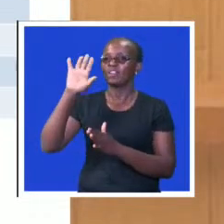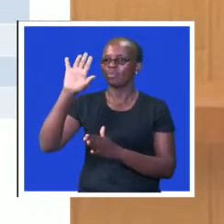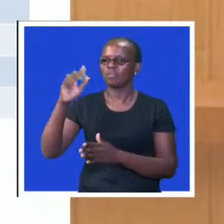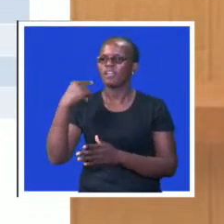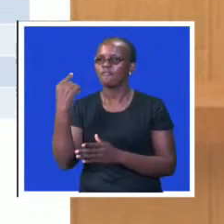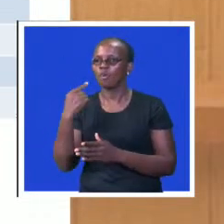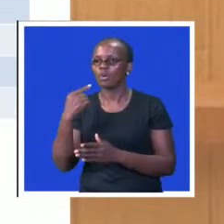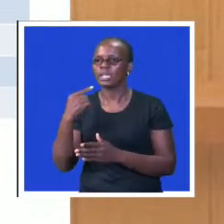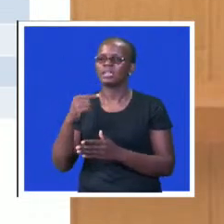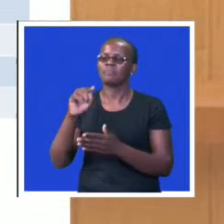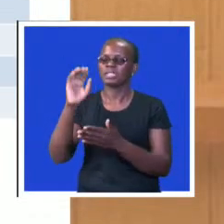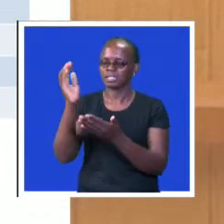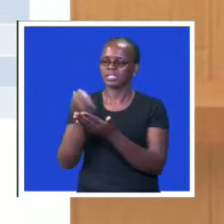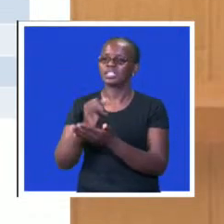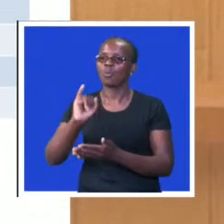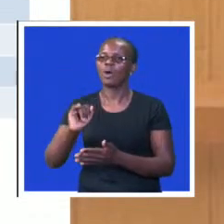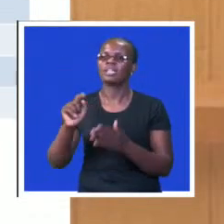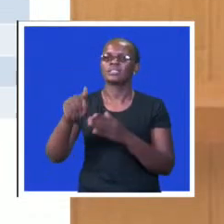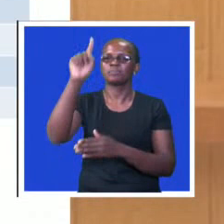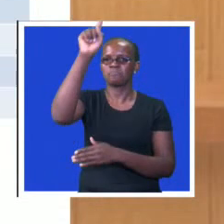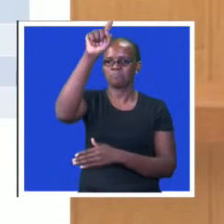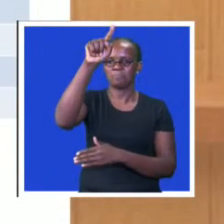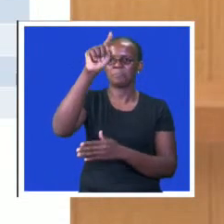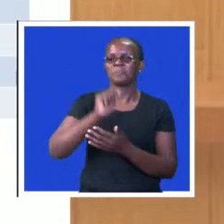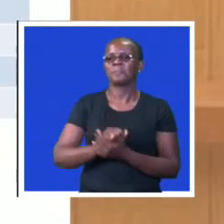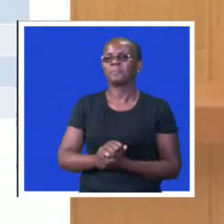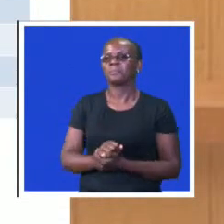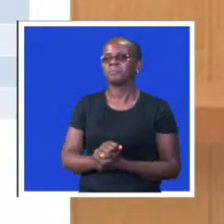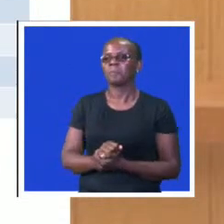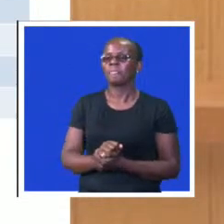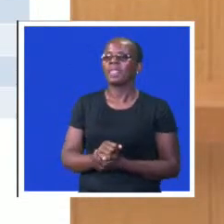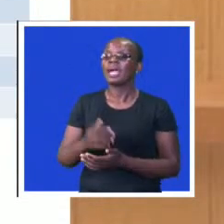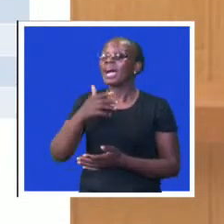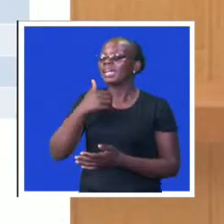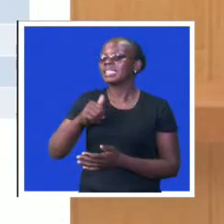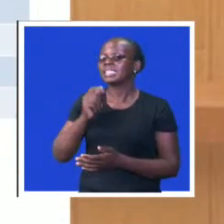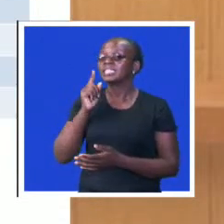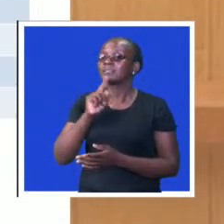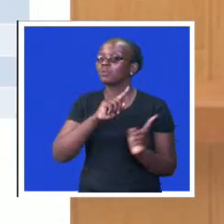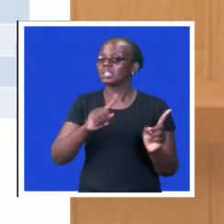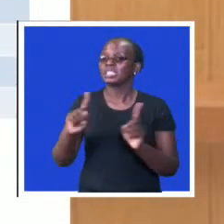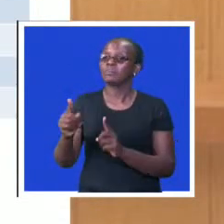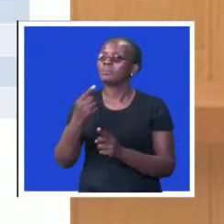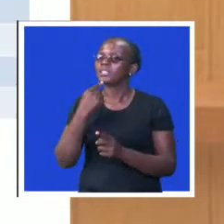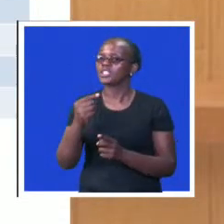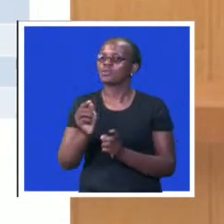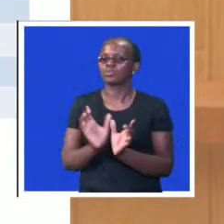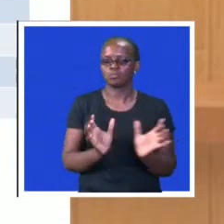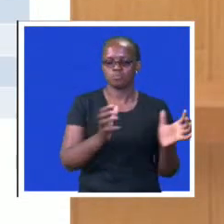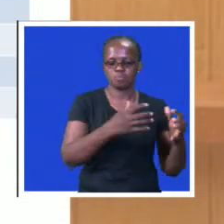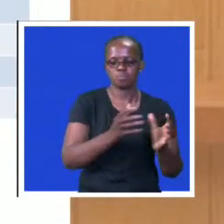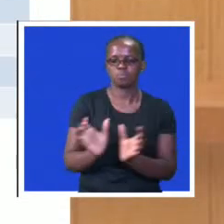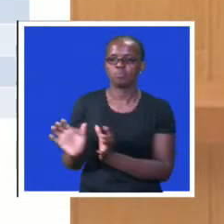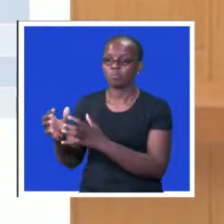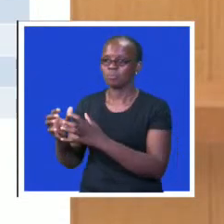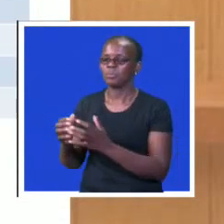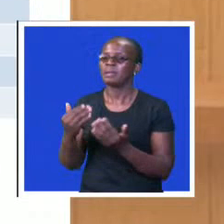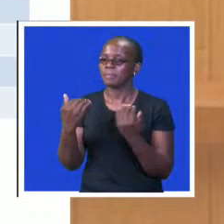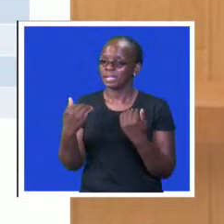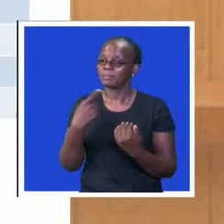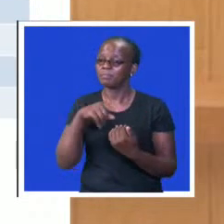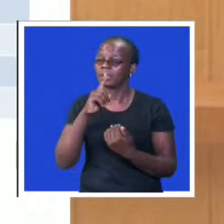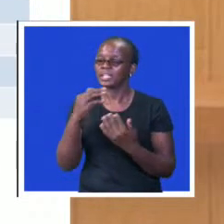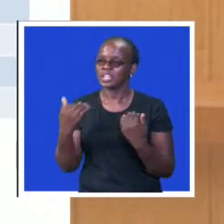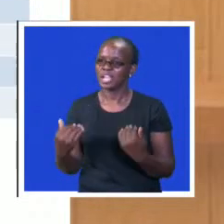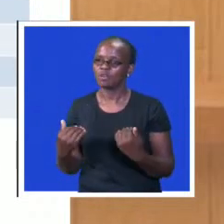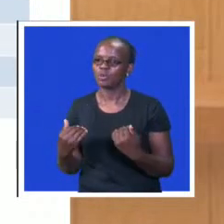1. Sometimes our teachers tell us that we are regrouping. So we are going to use the term carry. We are going to carry the